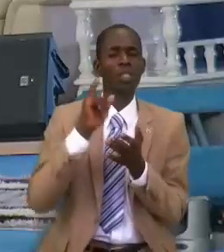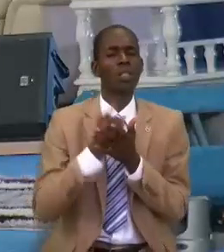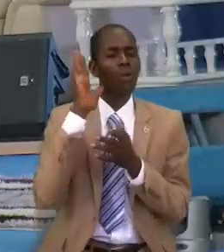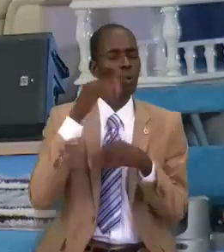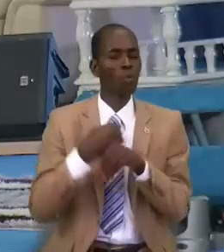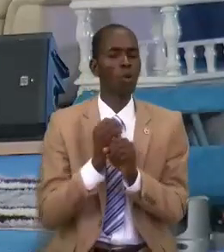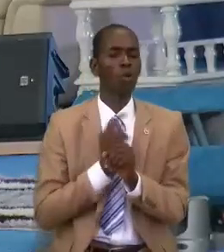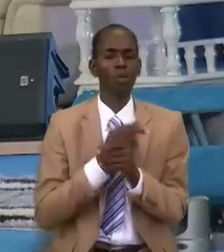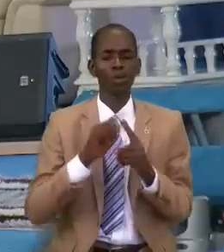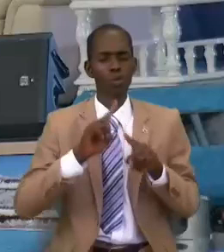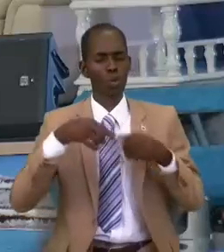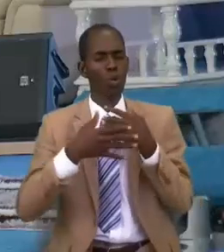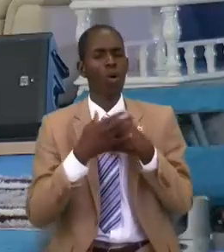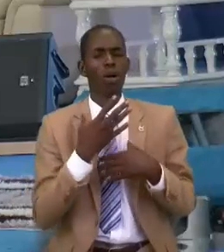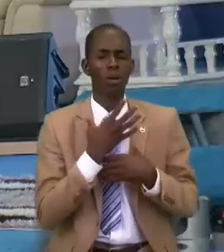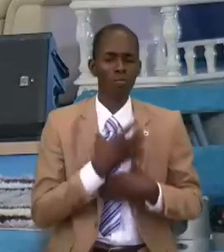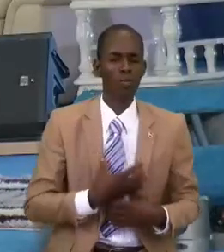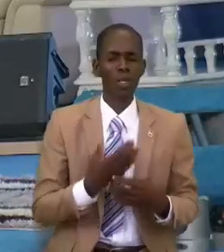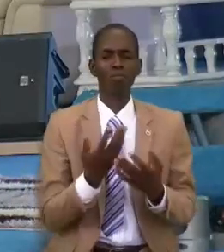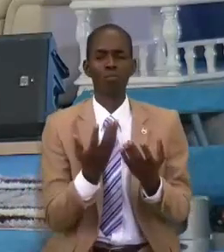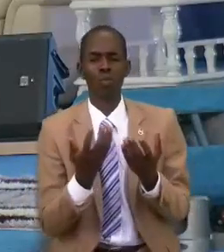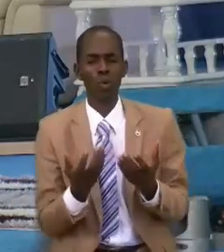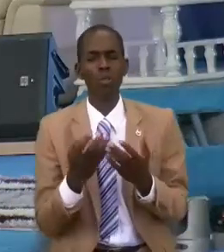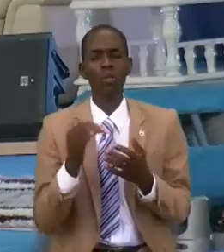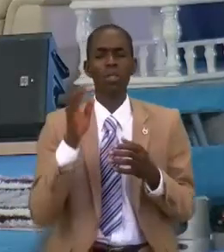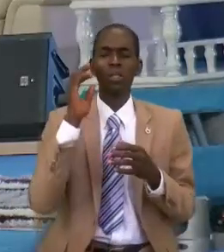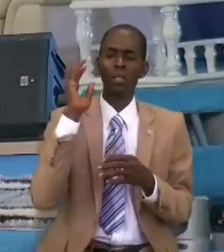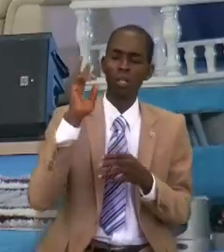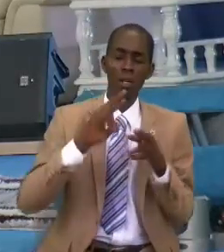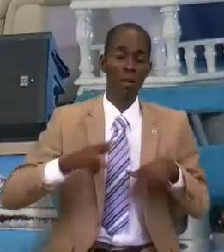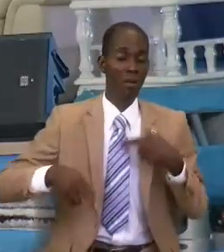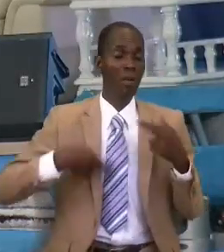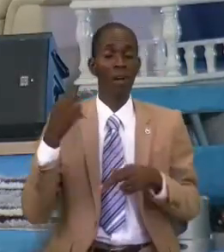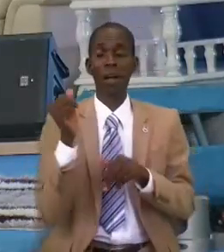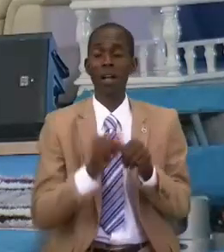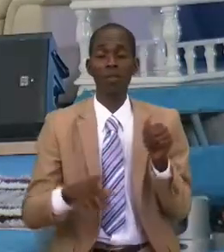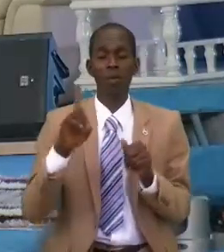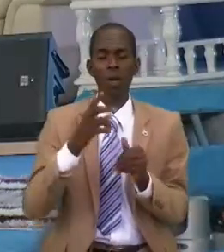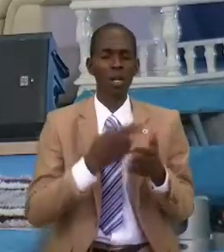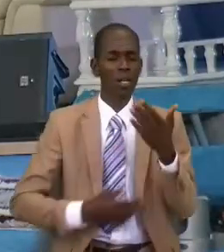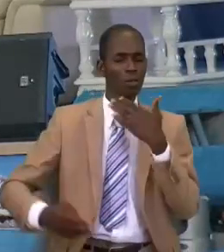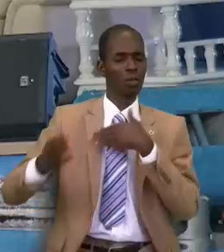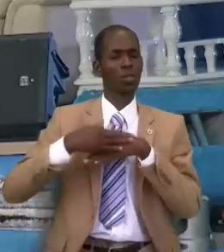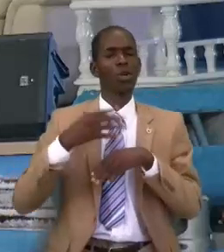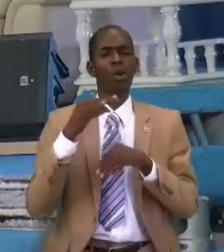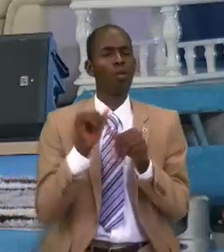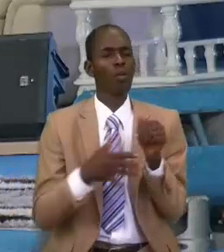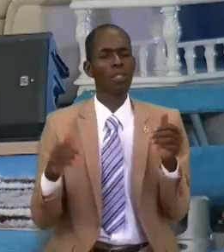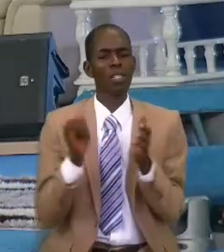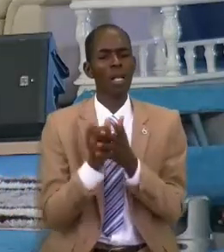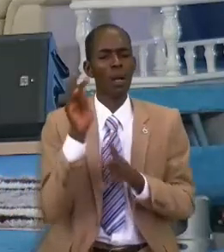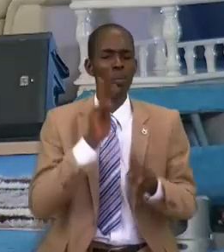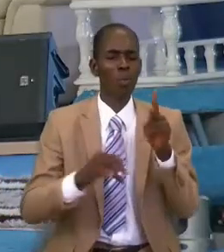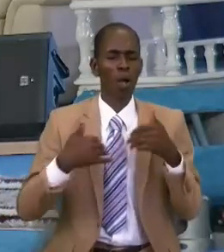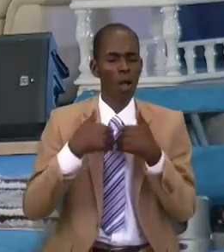everywhere, restoration of everything that people have lost everywhere and anywhere, and that will make us